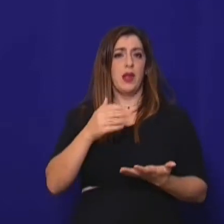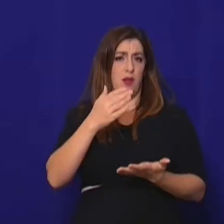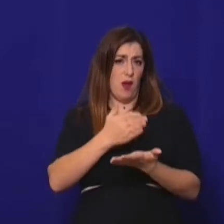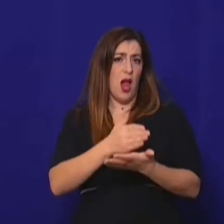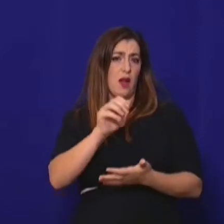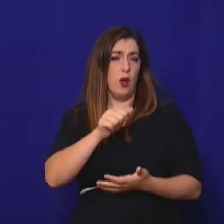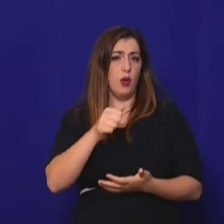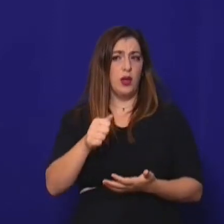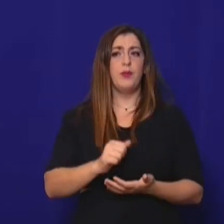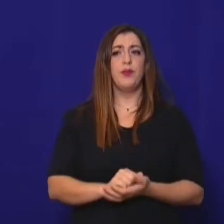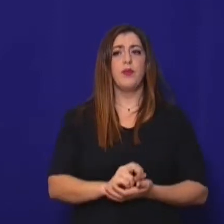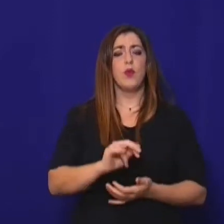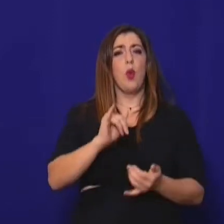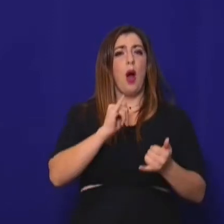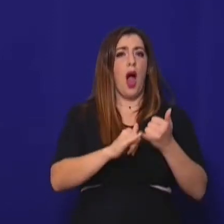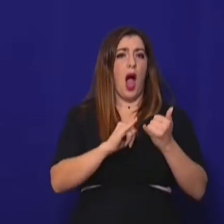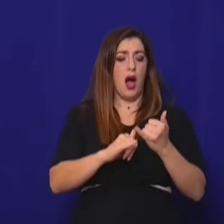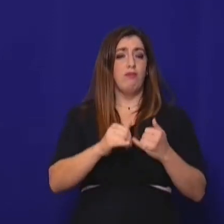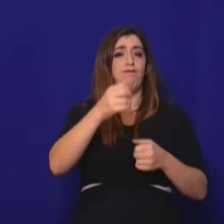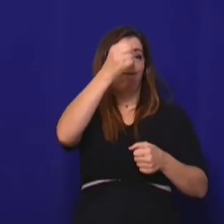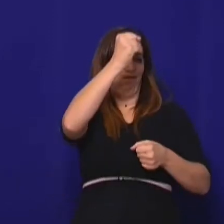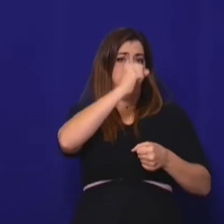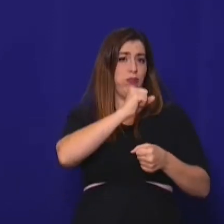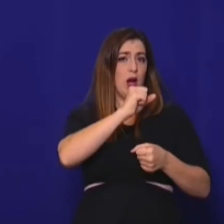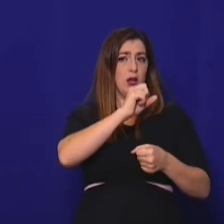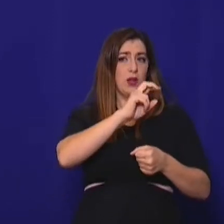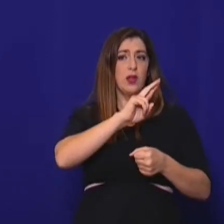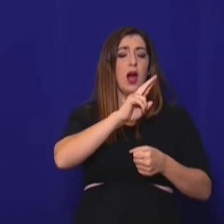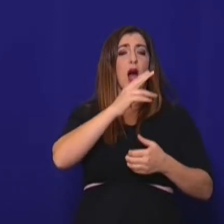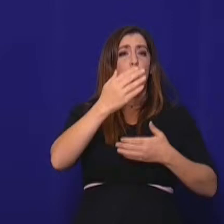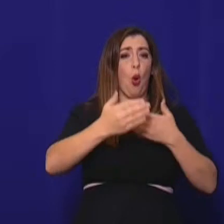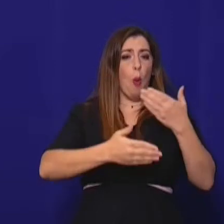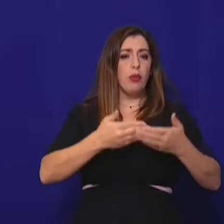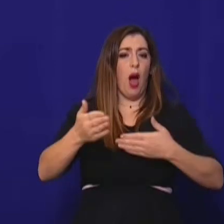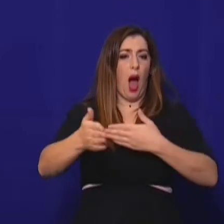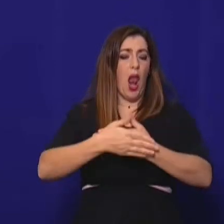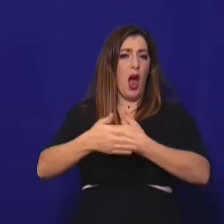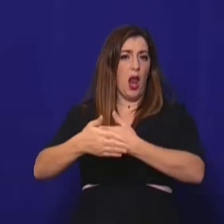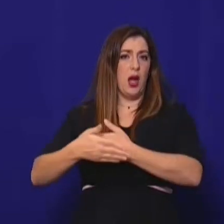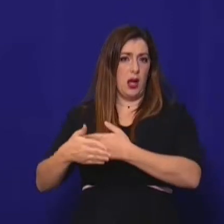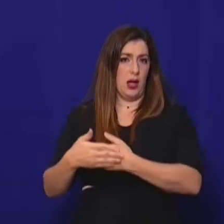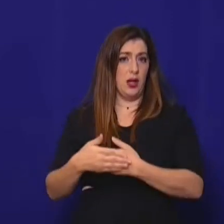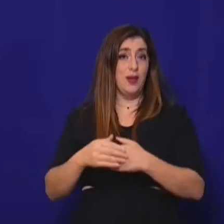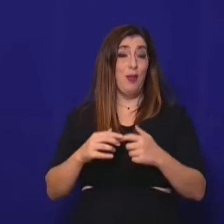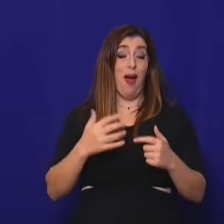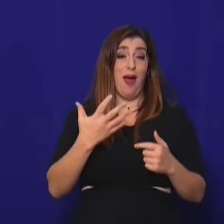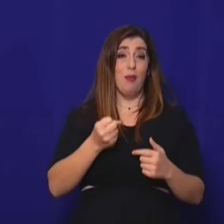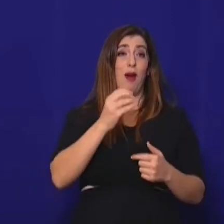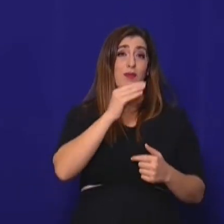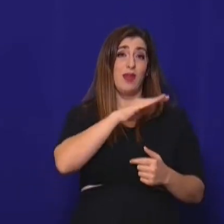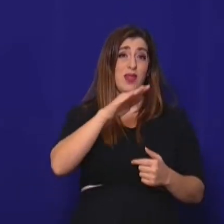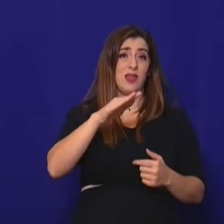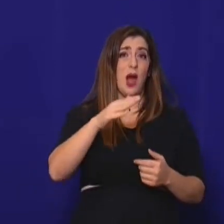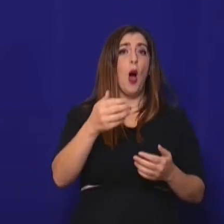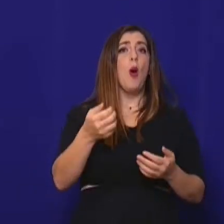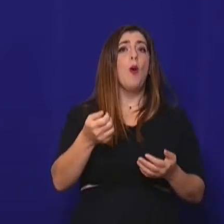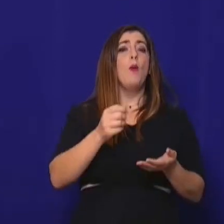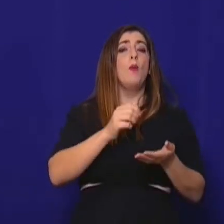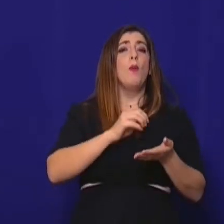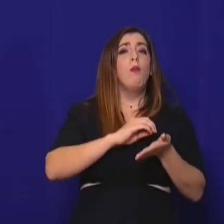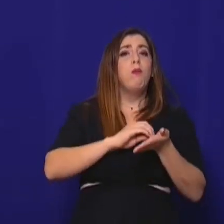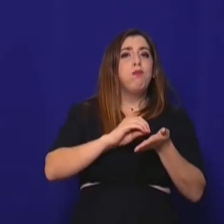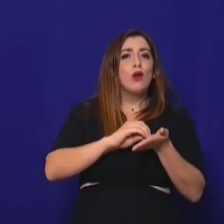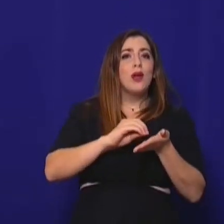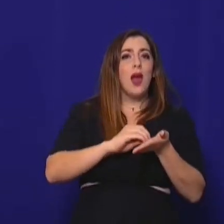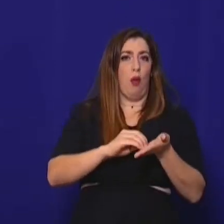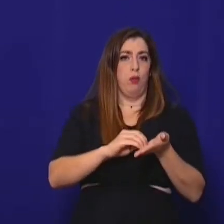Lastly, bars and clubs are going to be closed, but a lot of people are booking farmhouses and Airbnbs for the festive season.